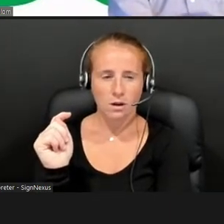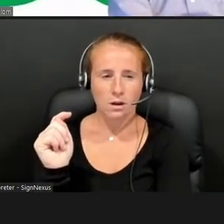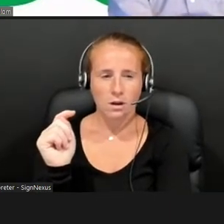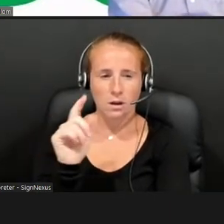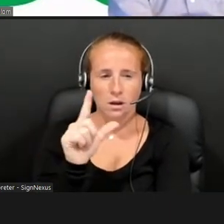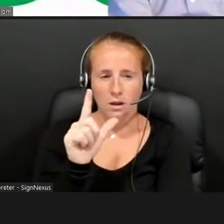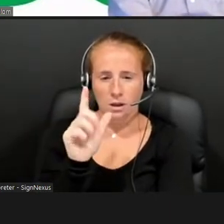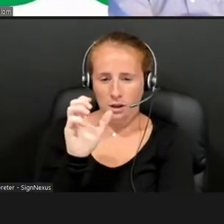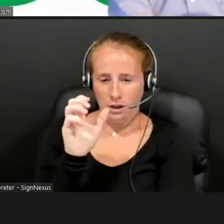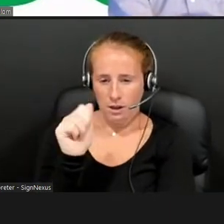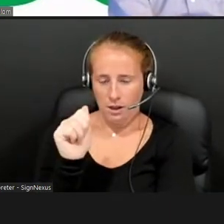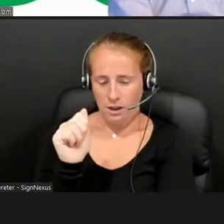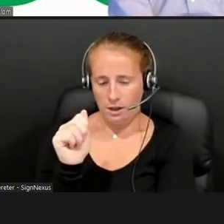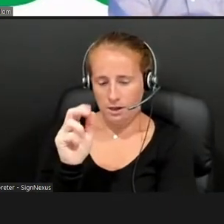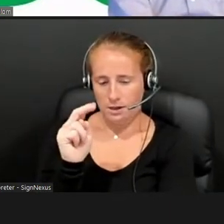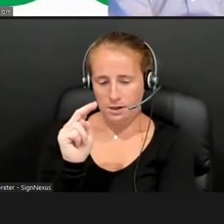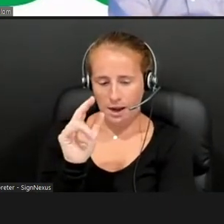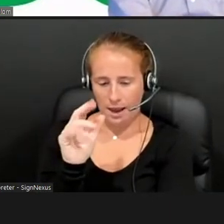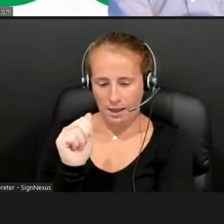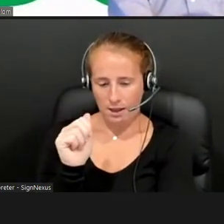Linnea Wiles